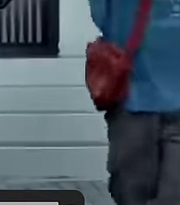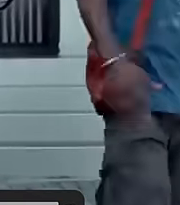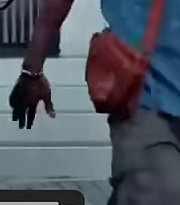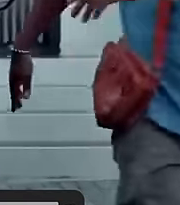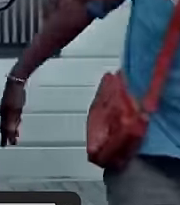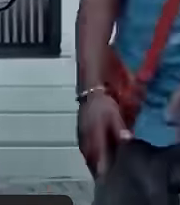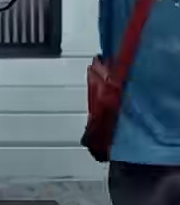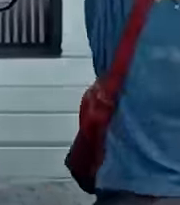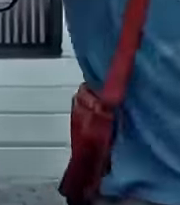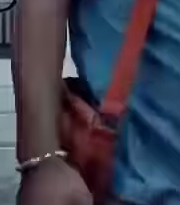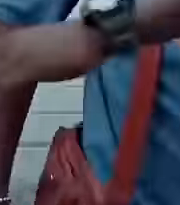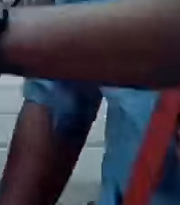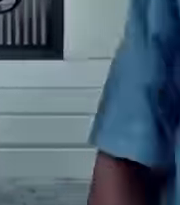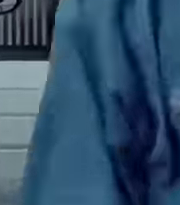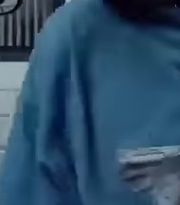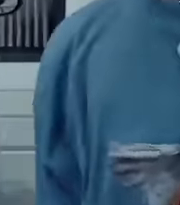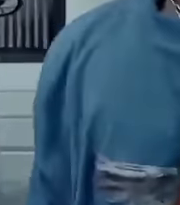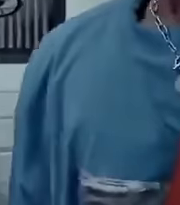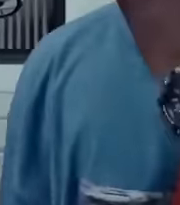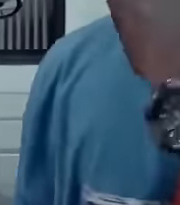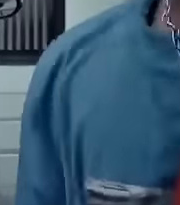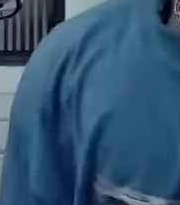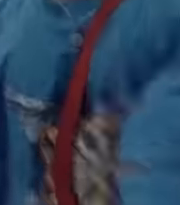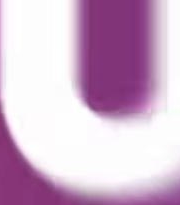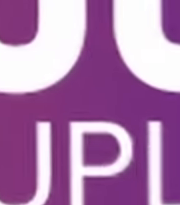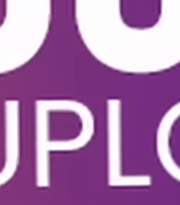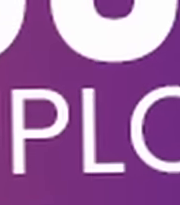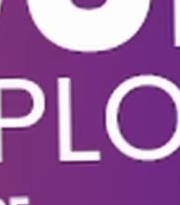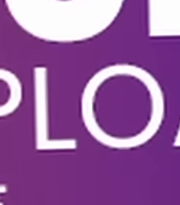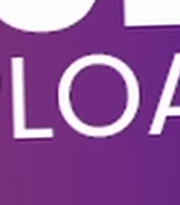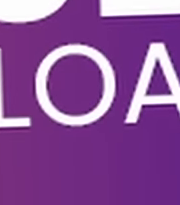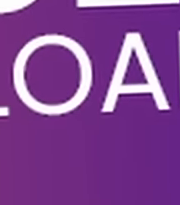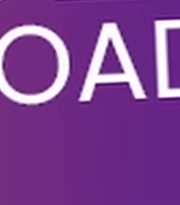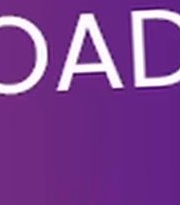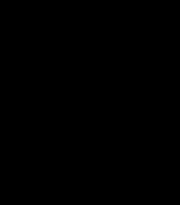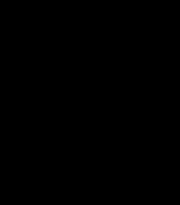turn on the notification bell, because I'm going to see you in the next video.